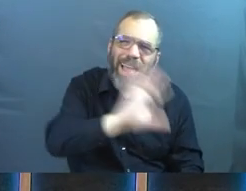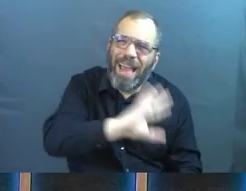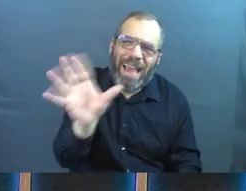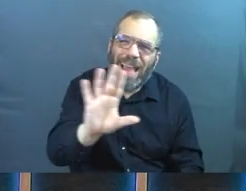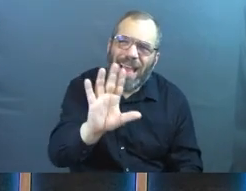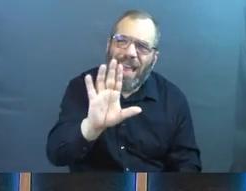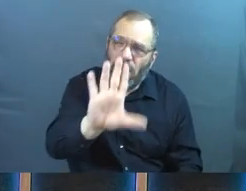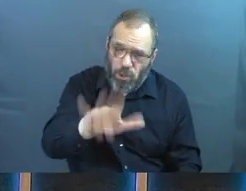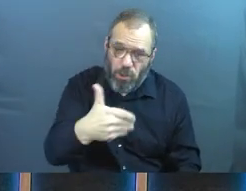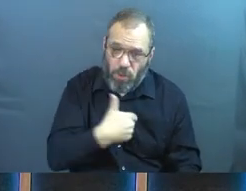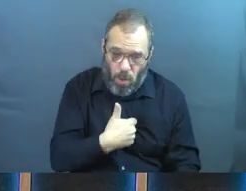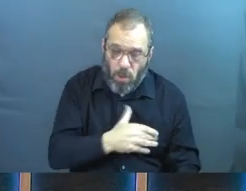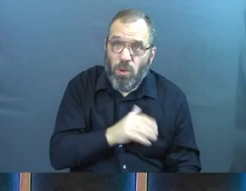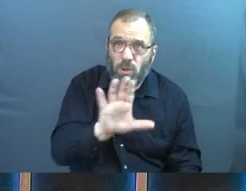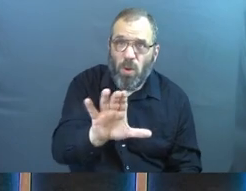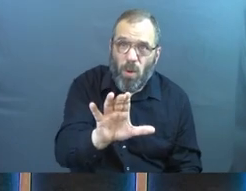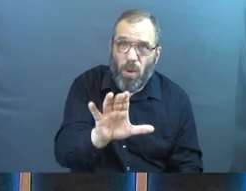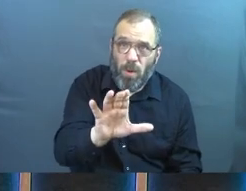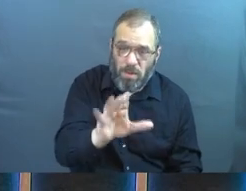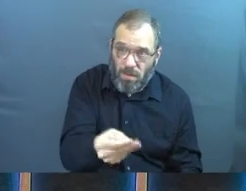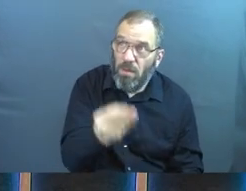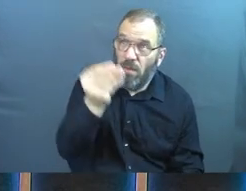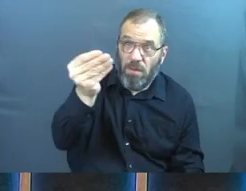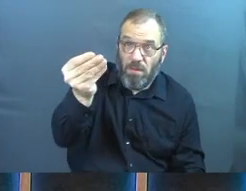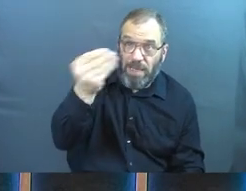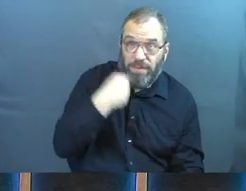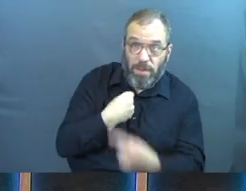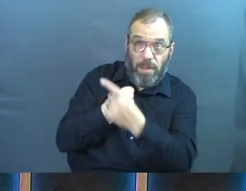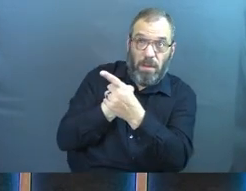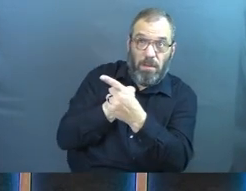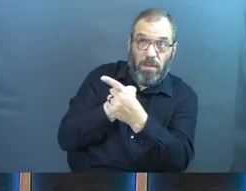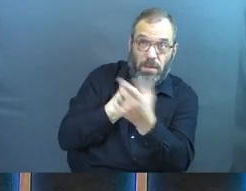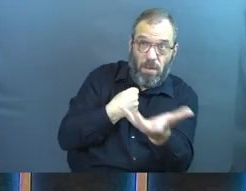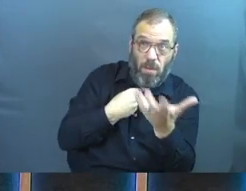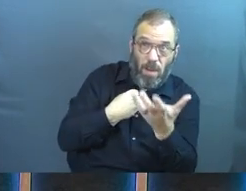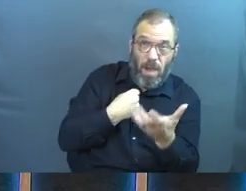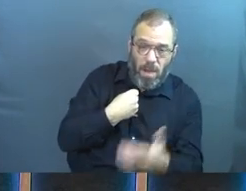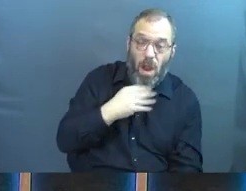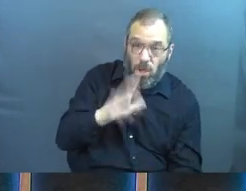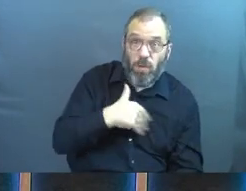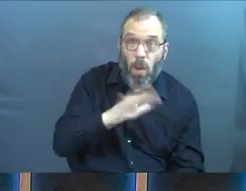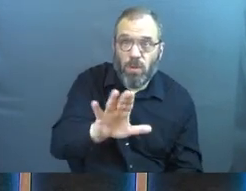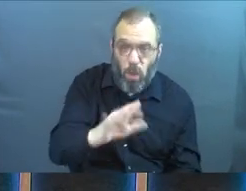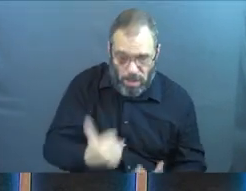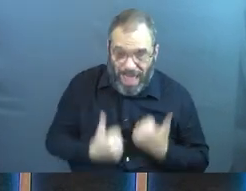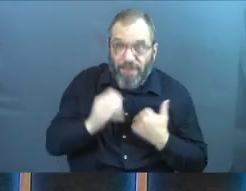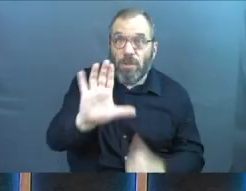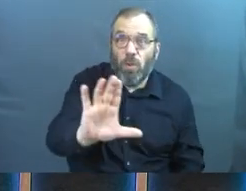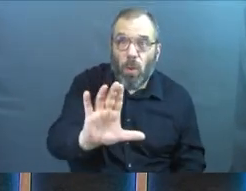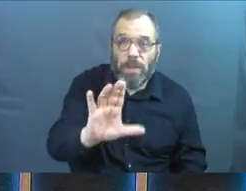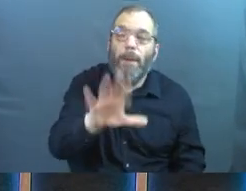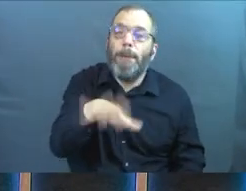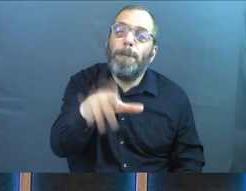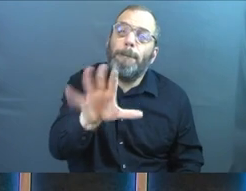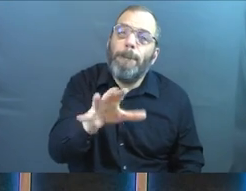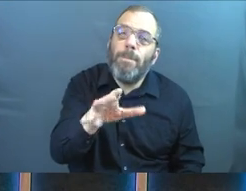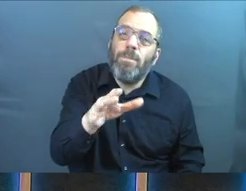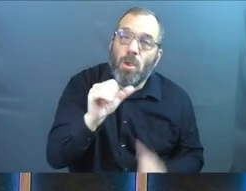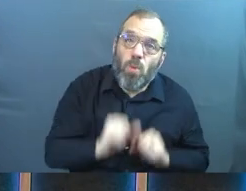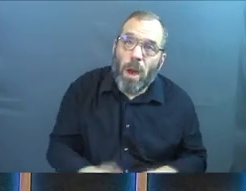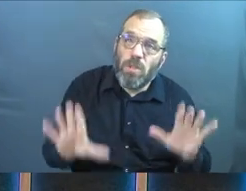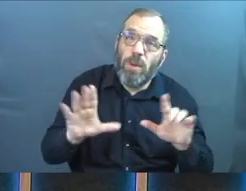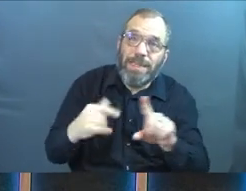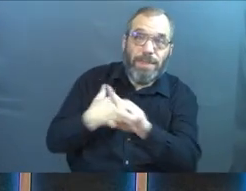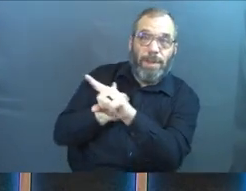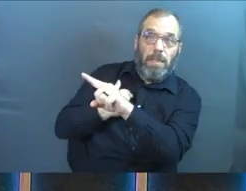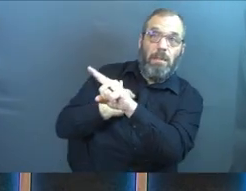your soul is yours. Do you want to give it to me? Your soul is yours. Your life is yours. Do you want to surrender